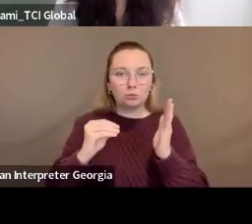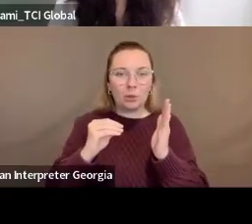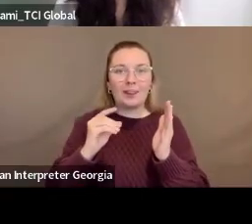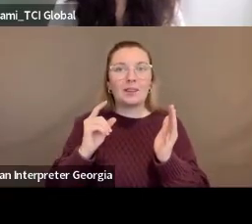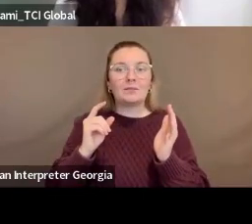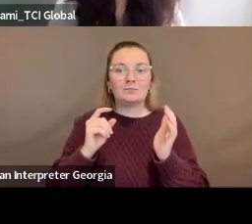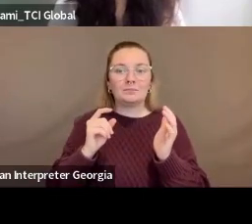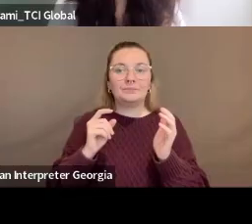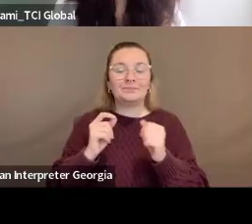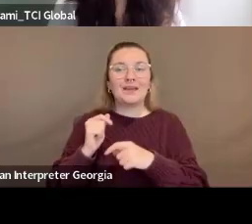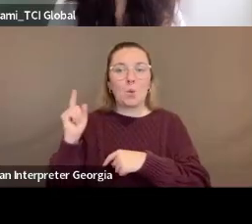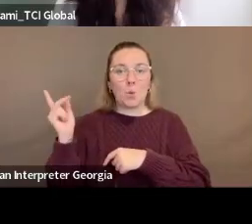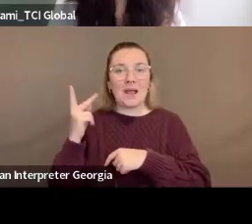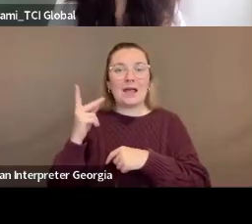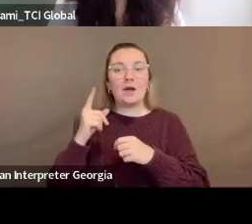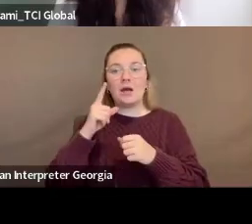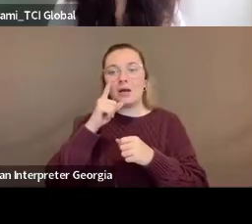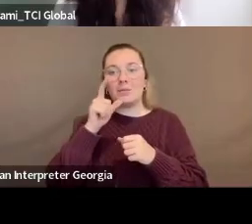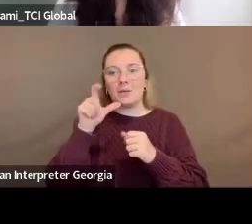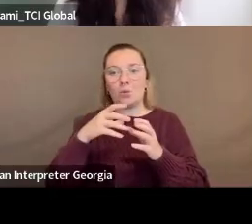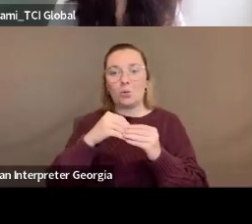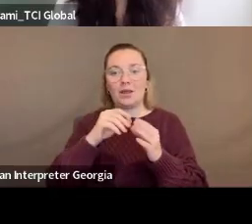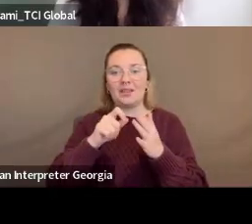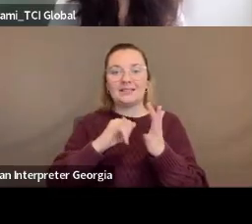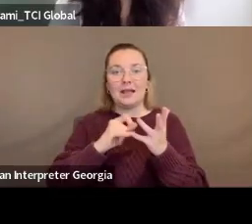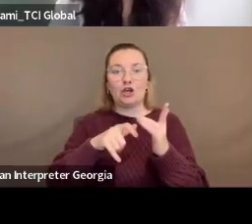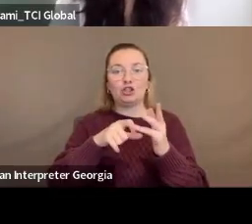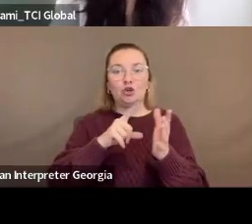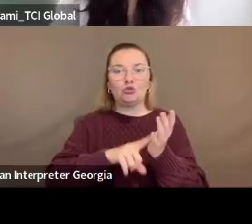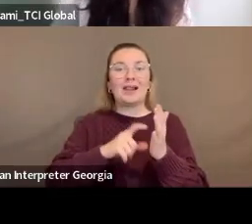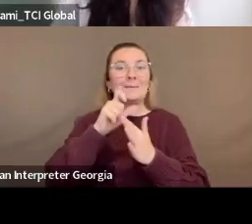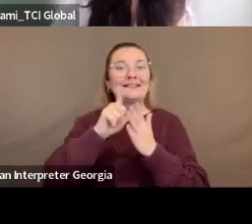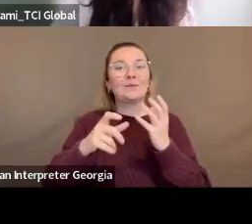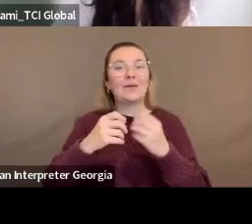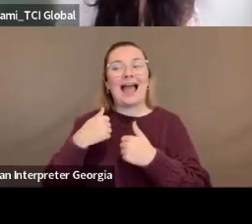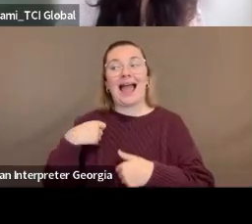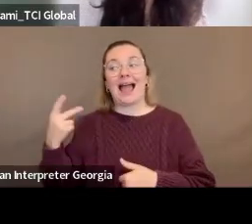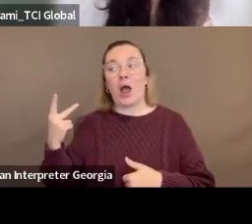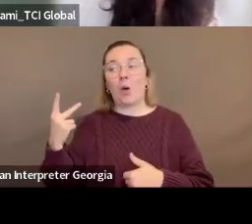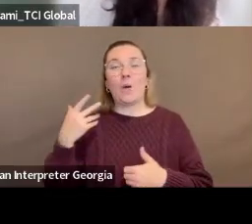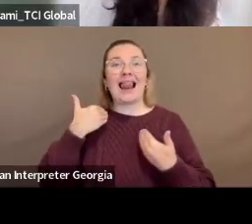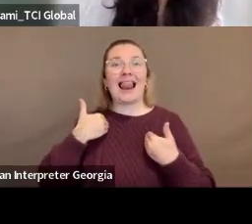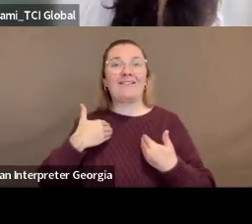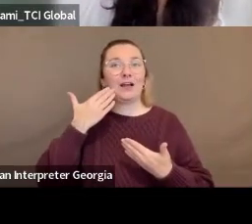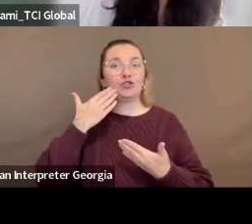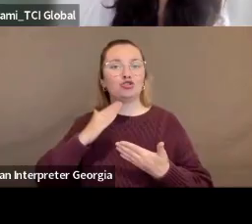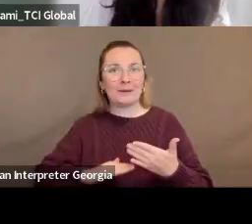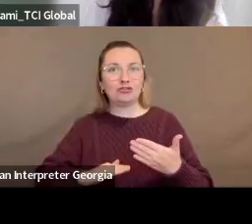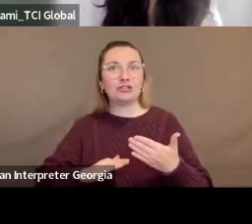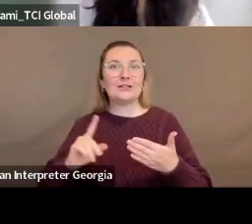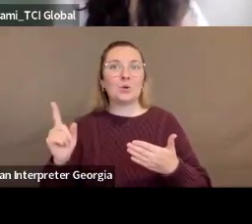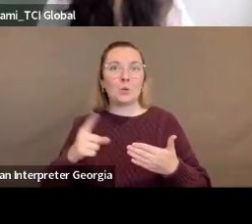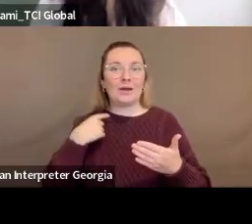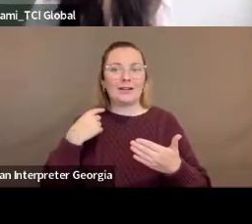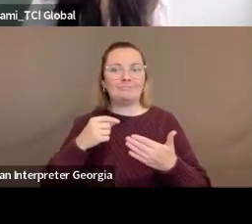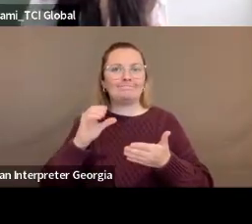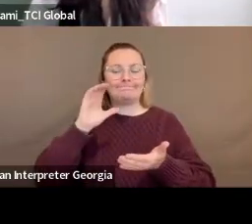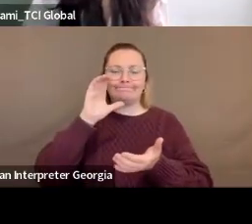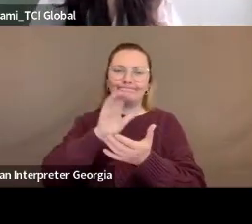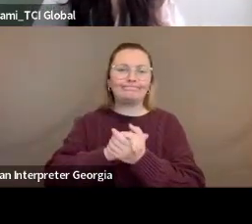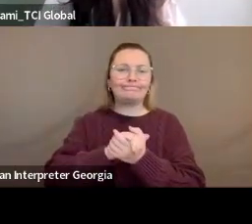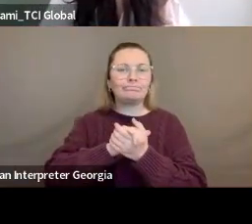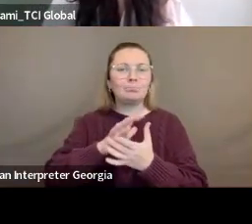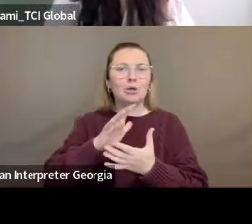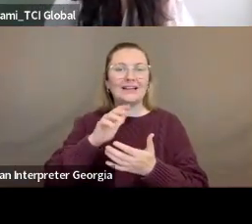We as persons with psychosocial disability, with our lived experience, are the experts in